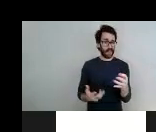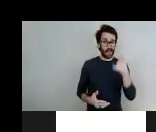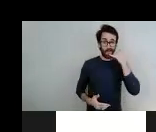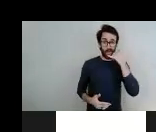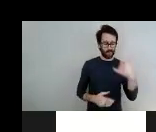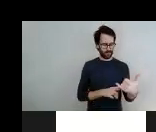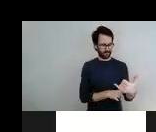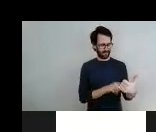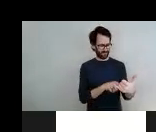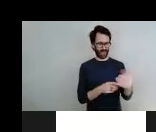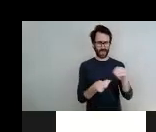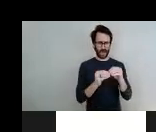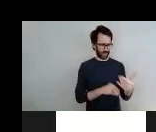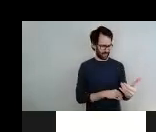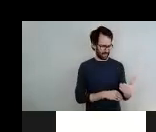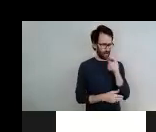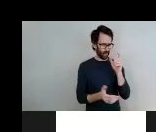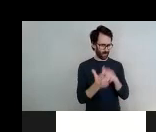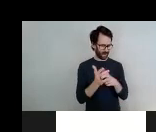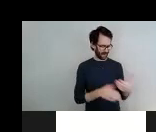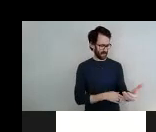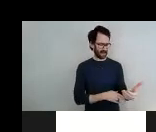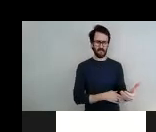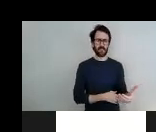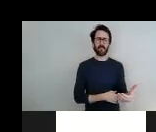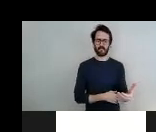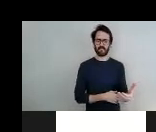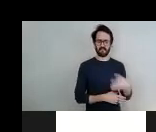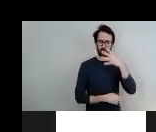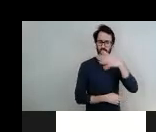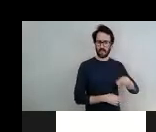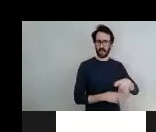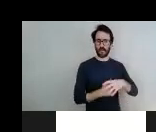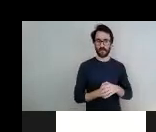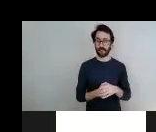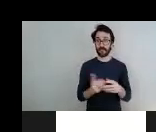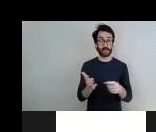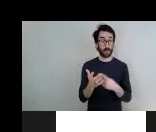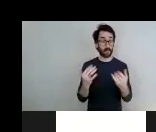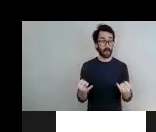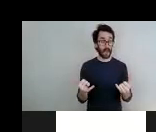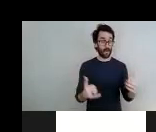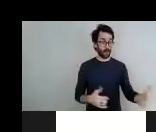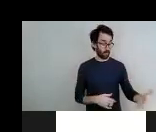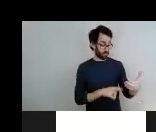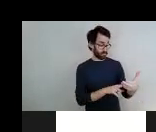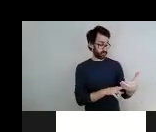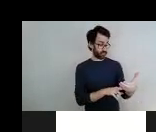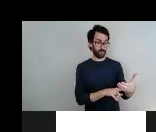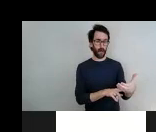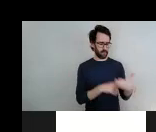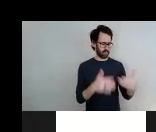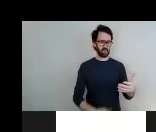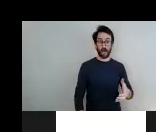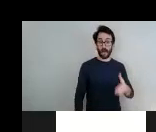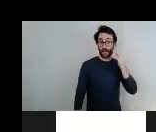all. A lot of times what we see is that simply by answering a phone call with these automated calls, it could increase the number